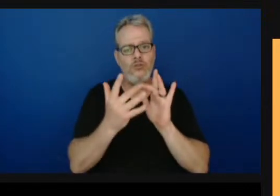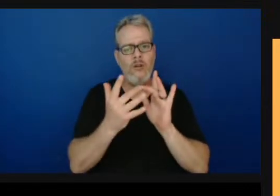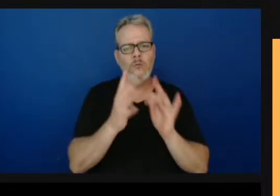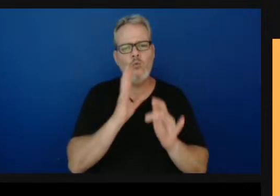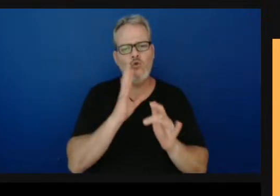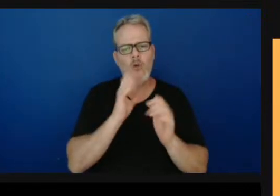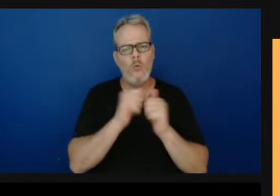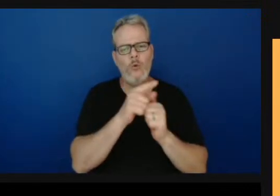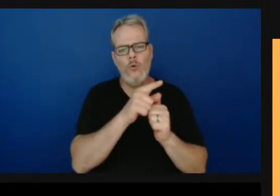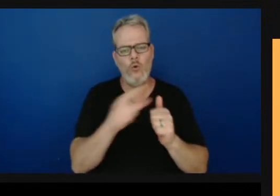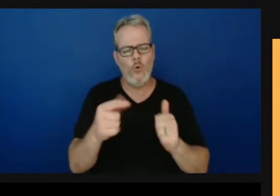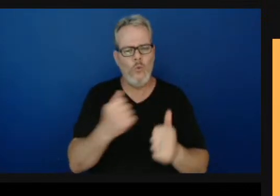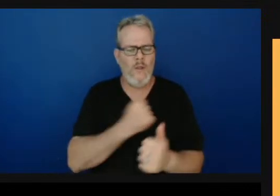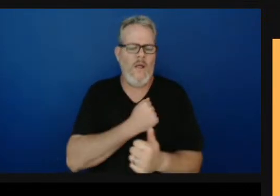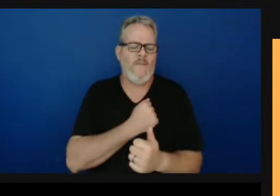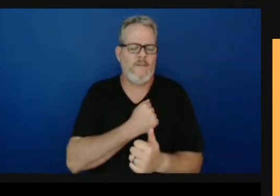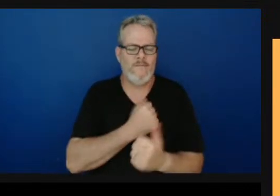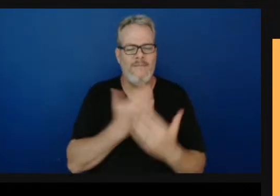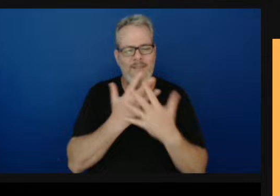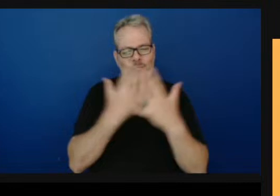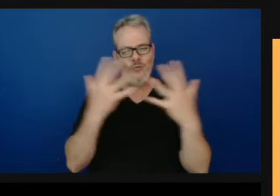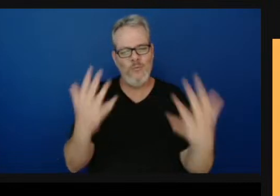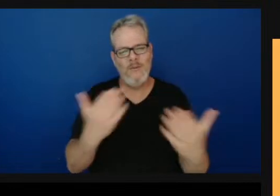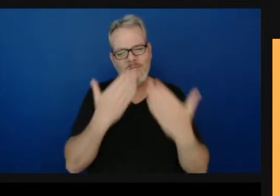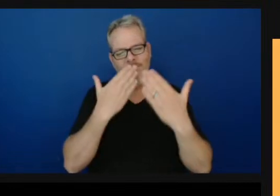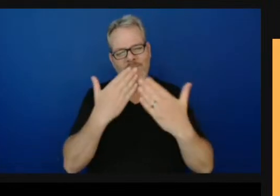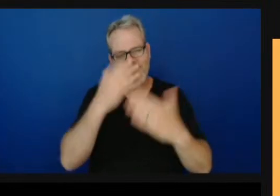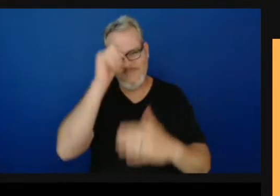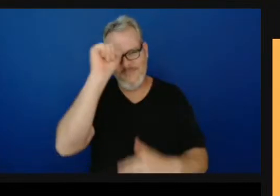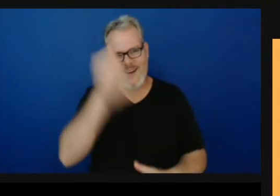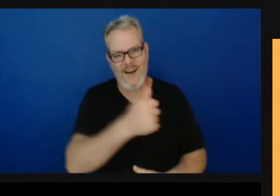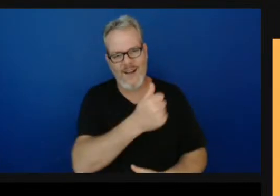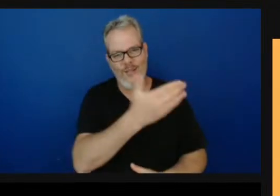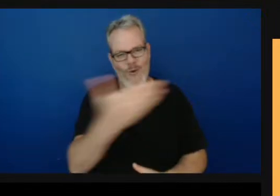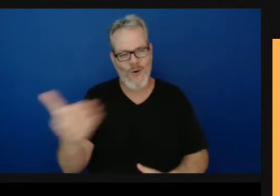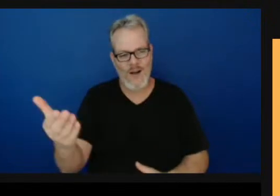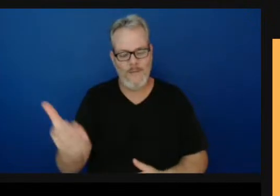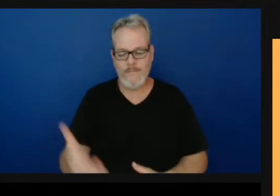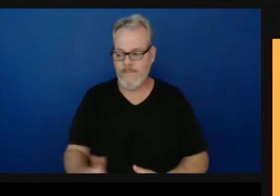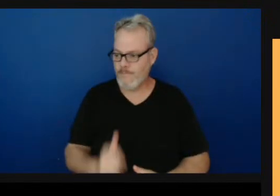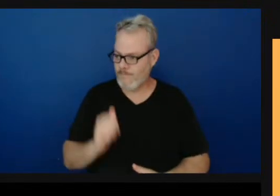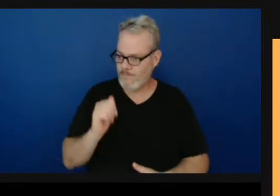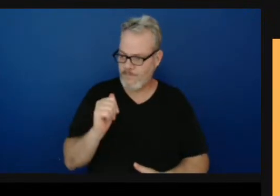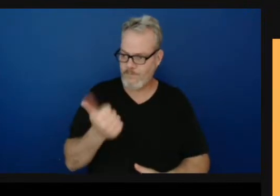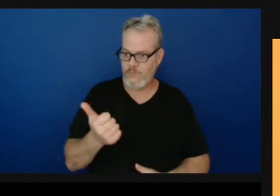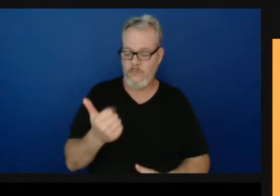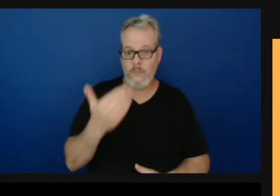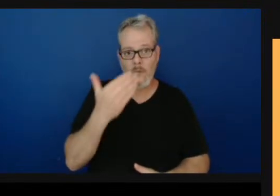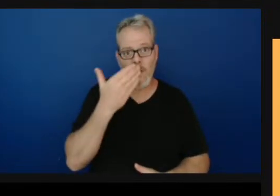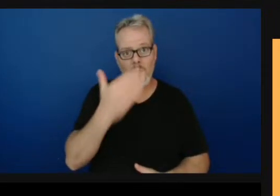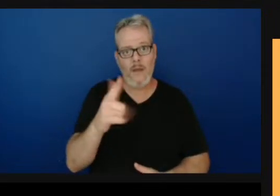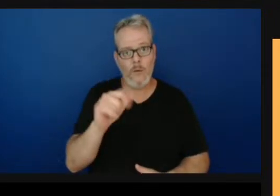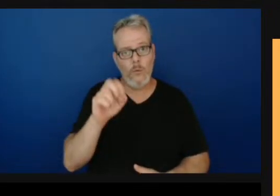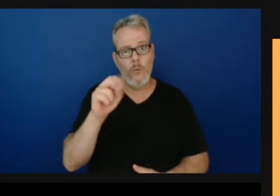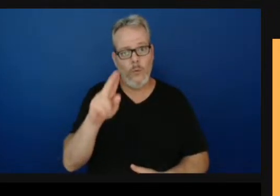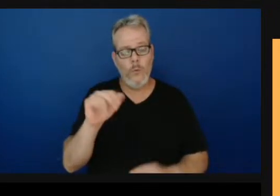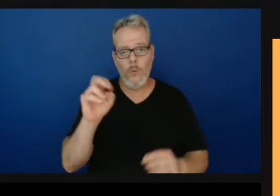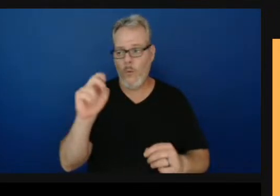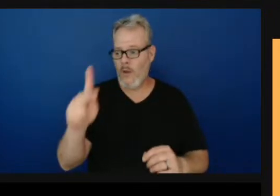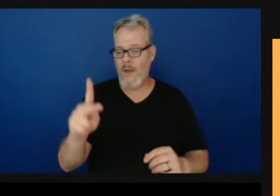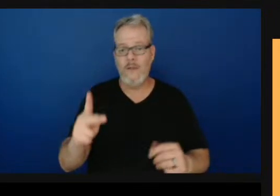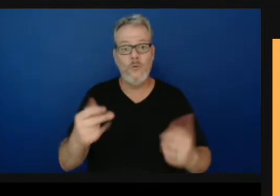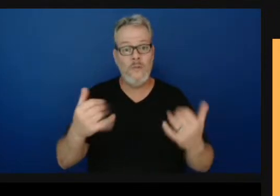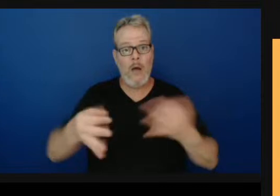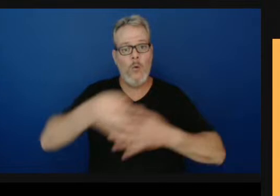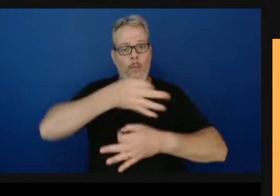you here. That's it. Aloha, everybody. All right. Thank you, Lou. And I think with that, we will get Phil back